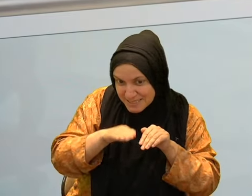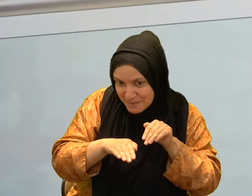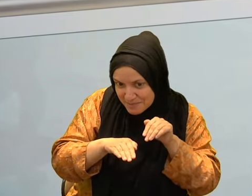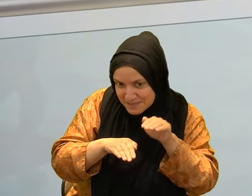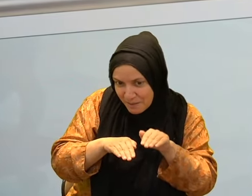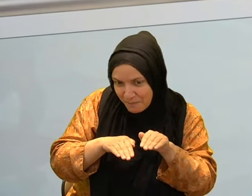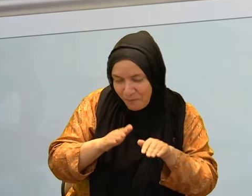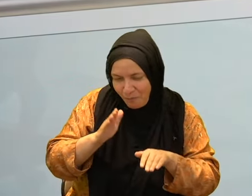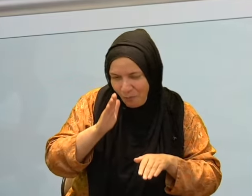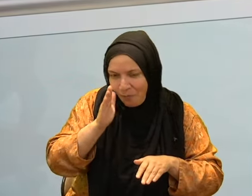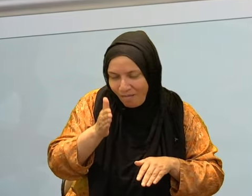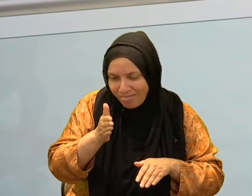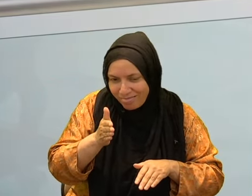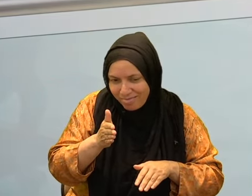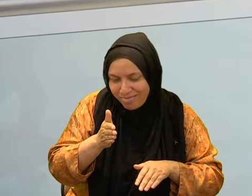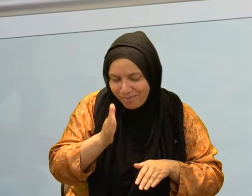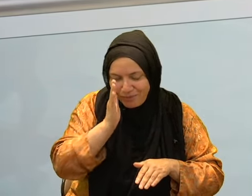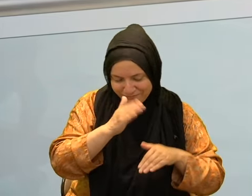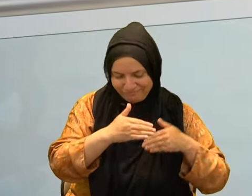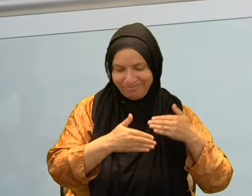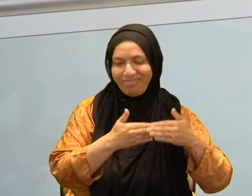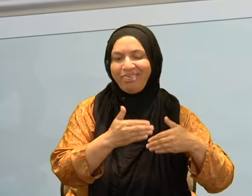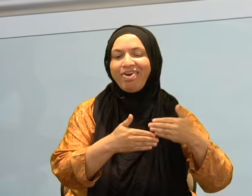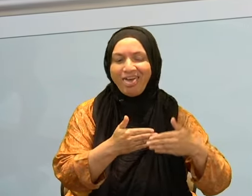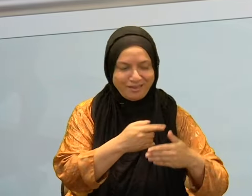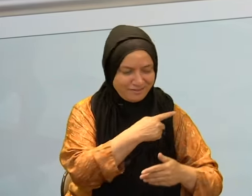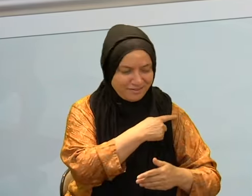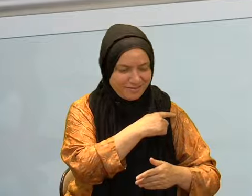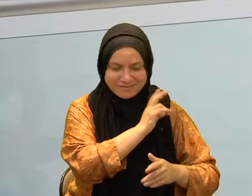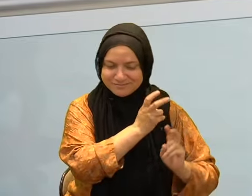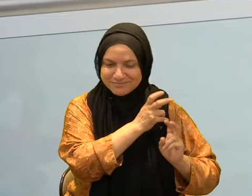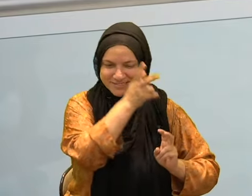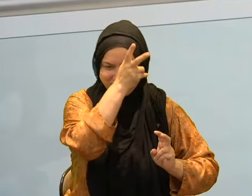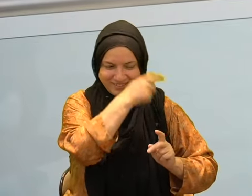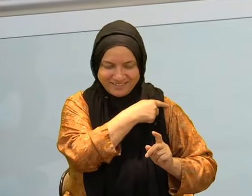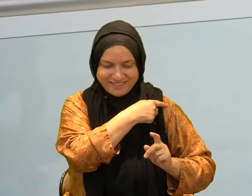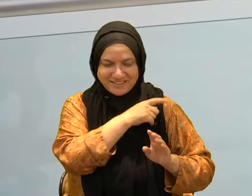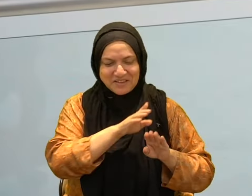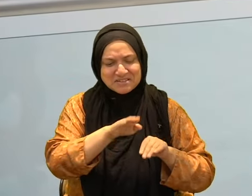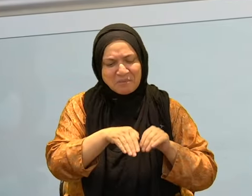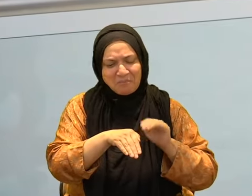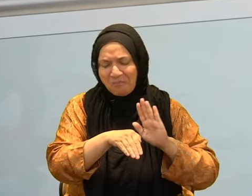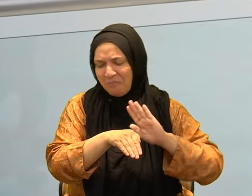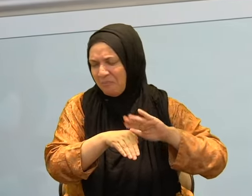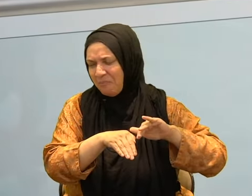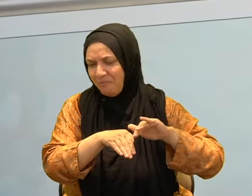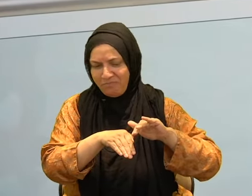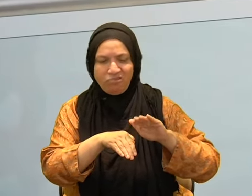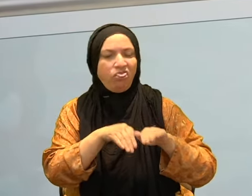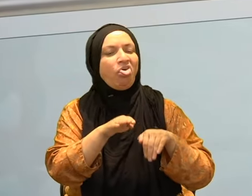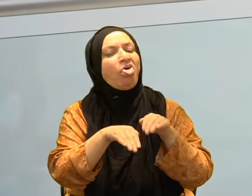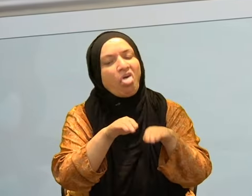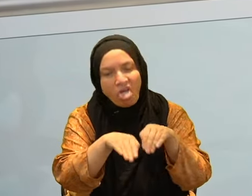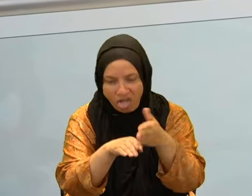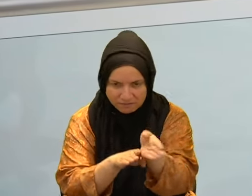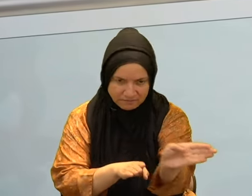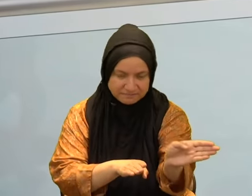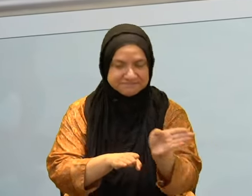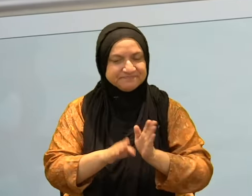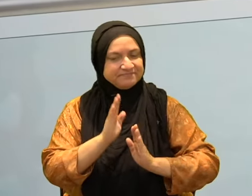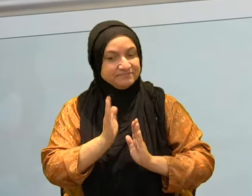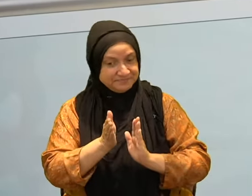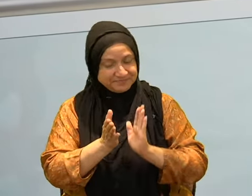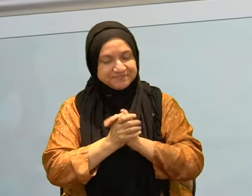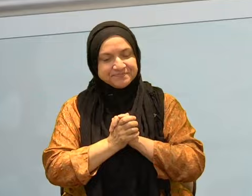we face these types of things in our lives? And so let me give you an example. You read the hadith about the man who killed 99 people and then killed